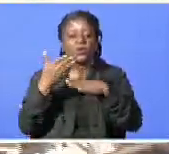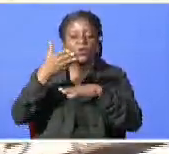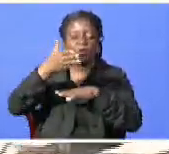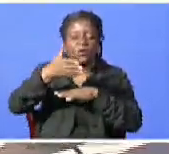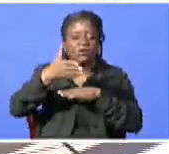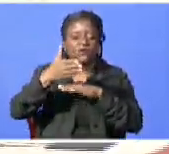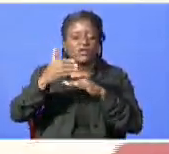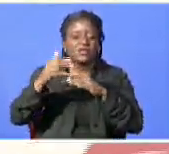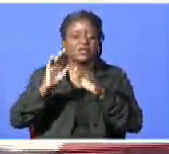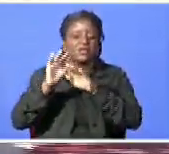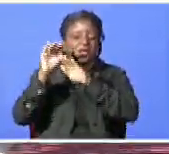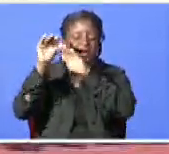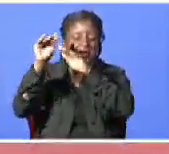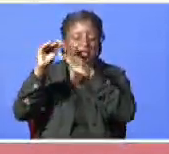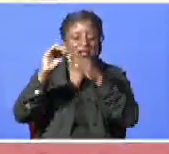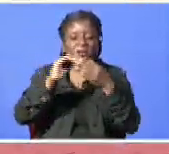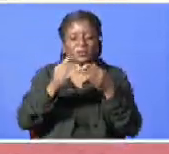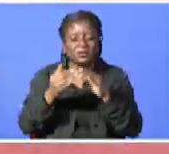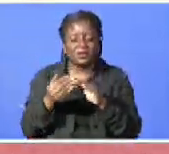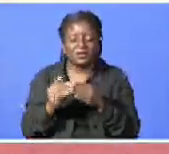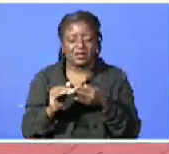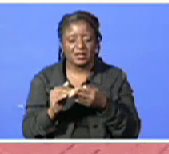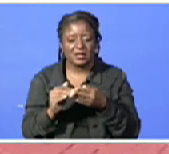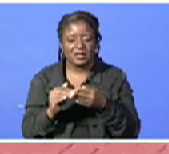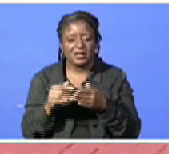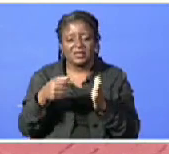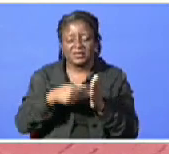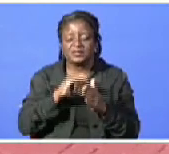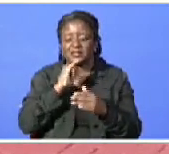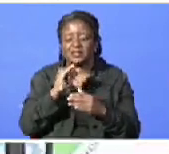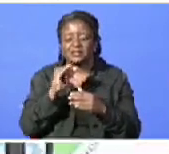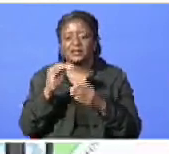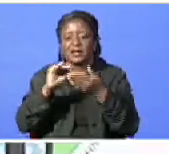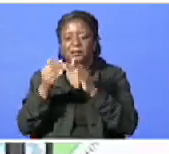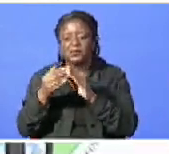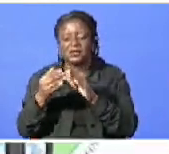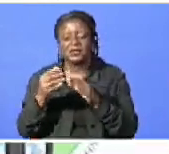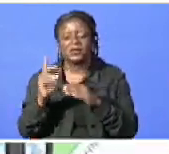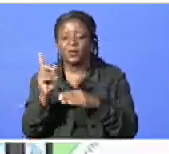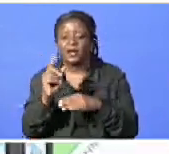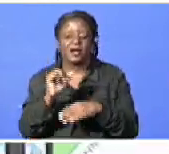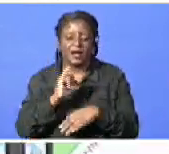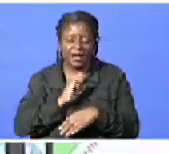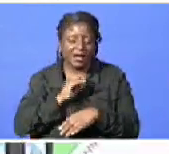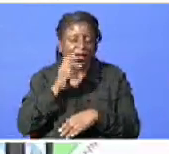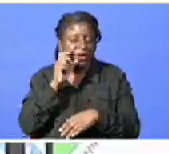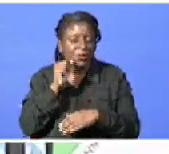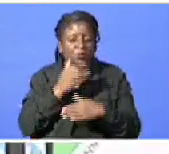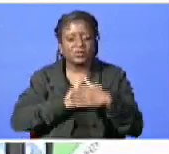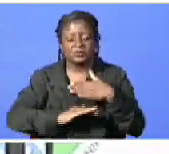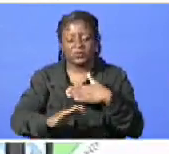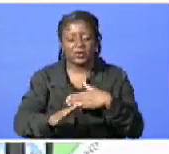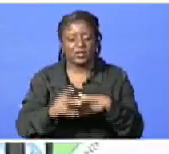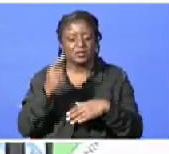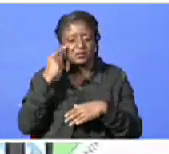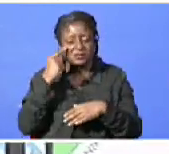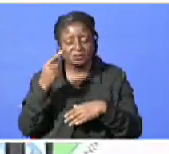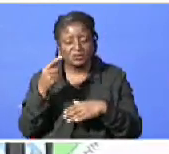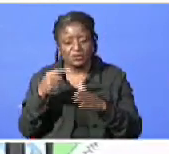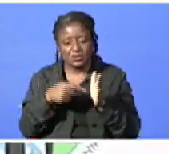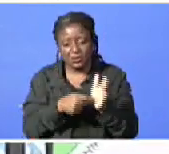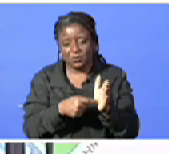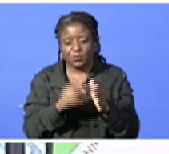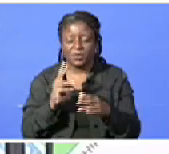I was born. And as you enter, you would note that we have security gate